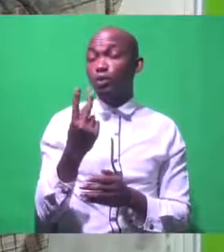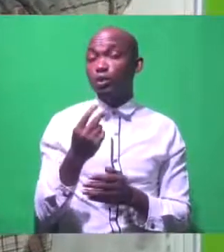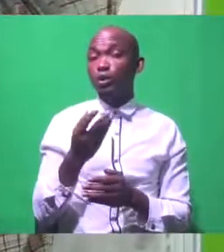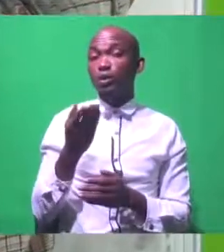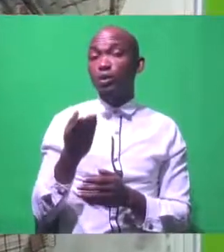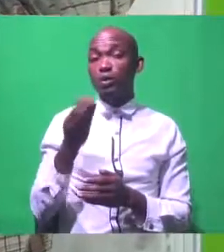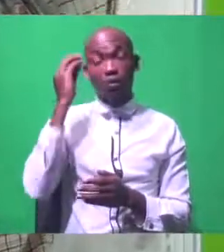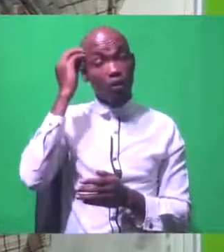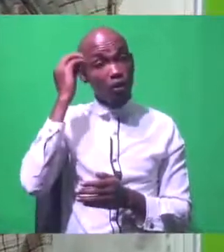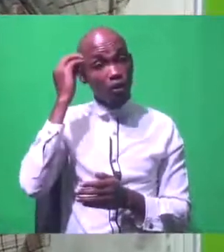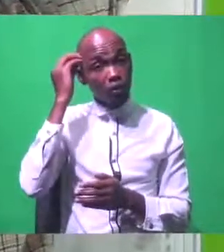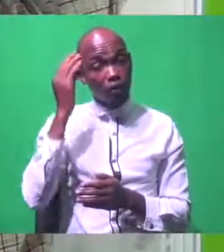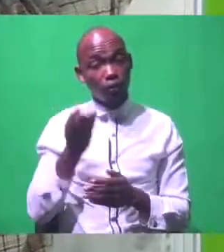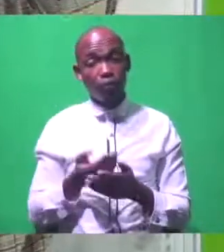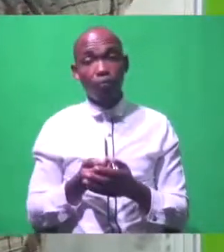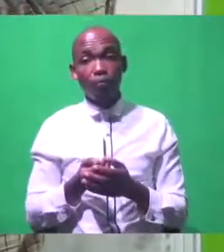Theoretical.